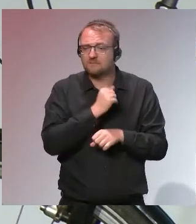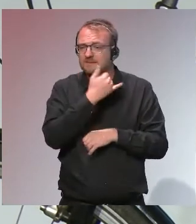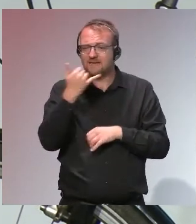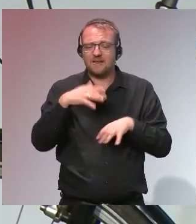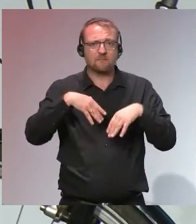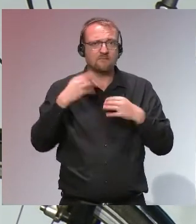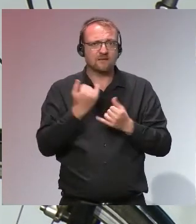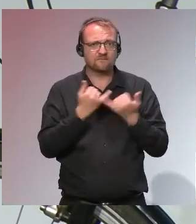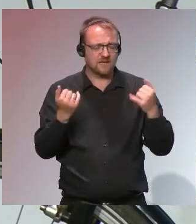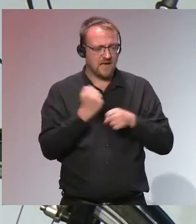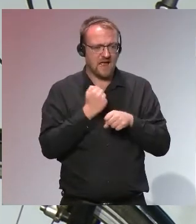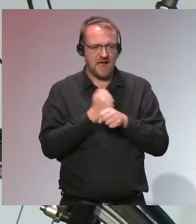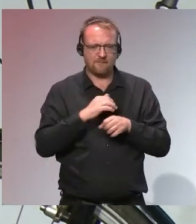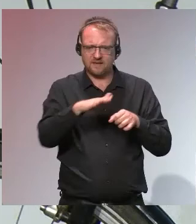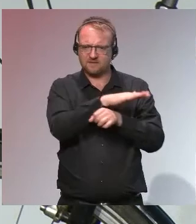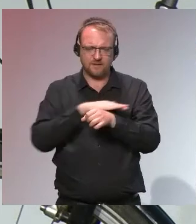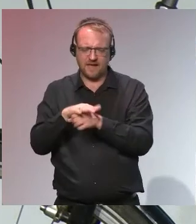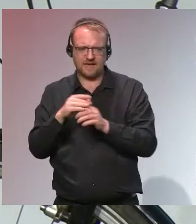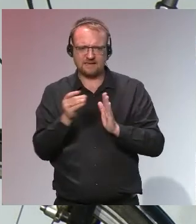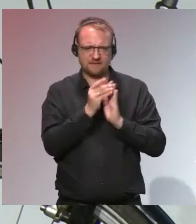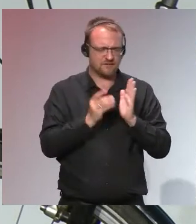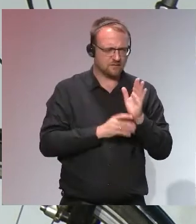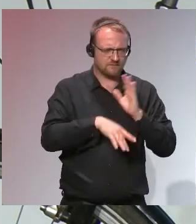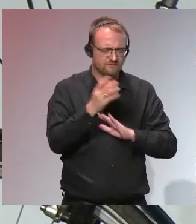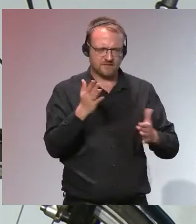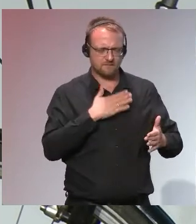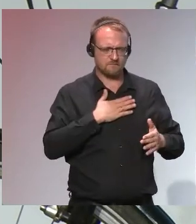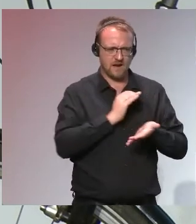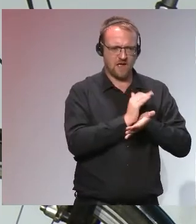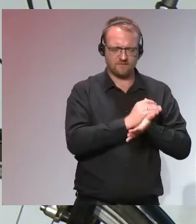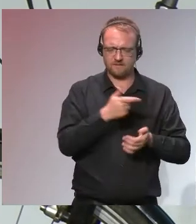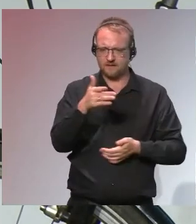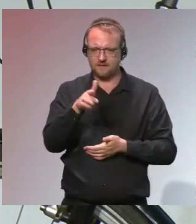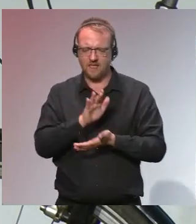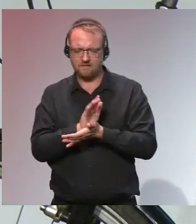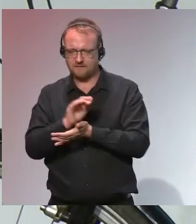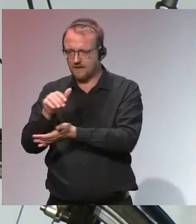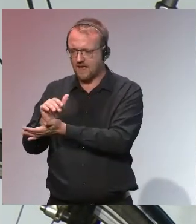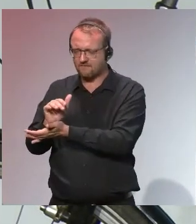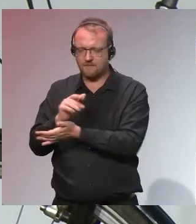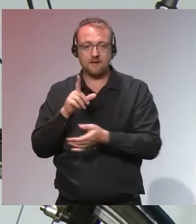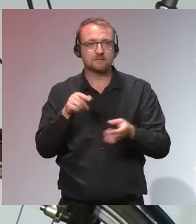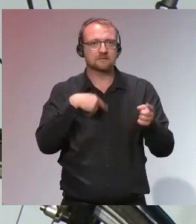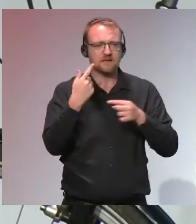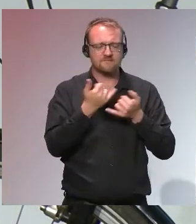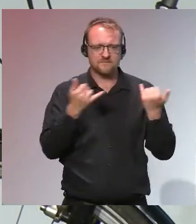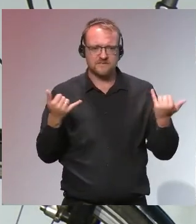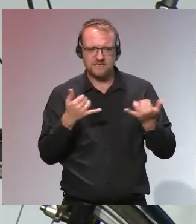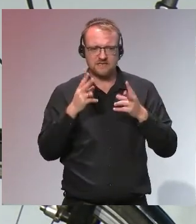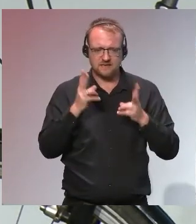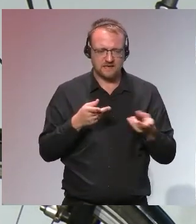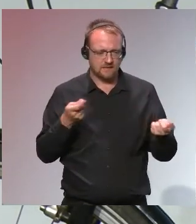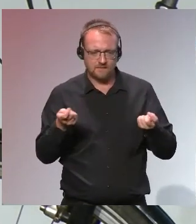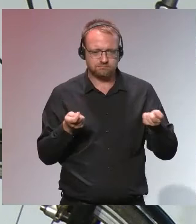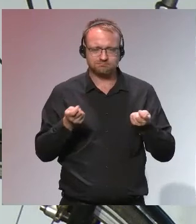doing, and so we can amplify our own effect, and then we can go out to the and talk to the ministries, advise them,